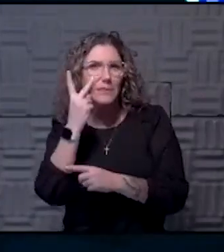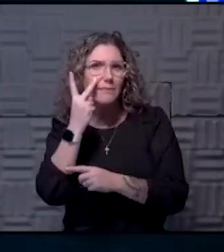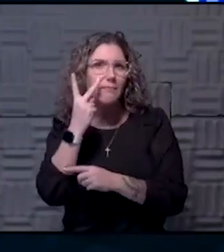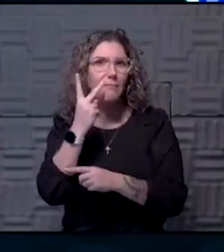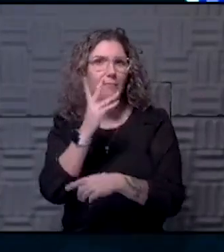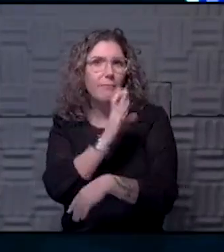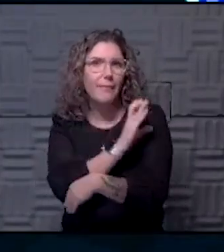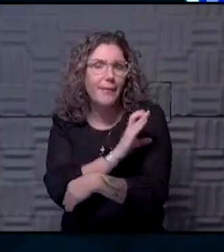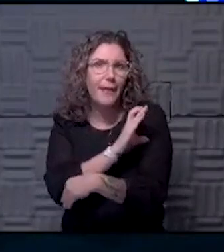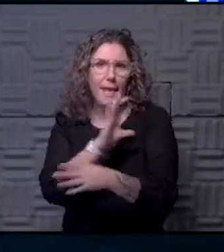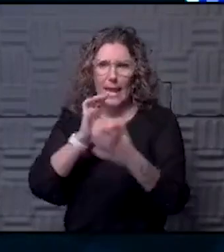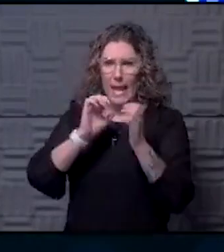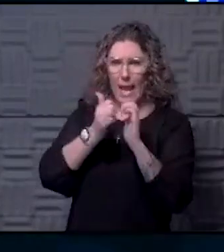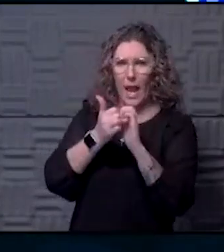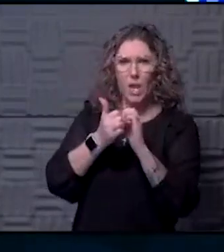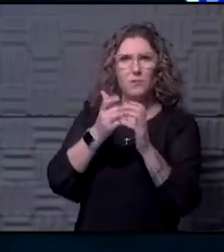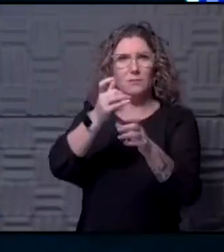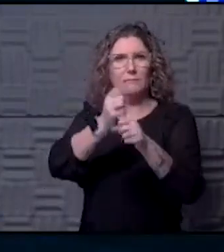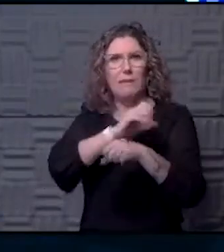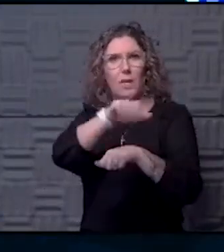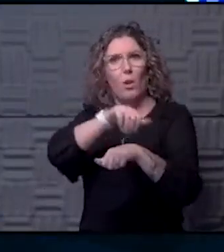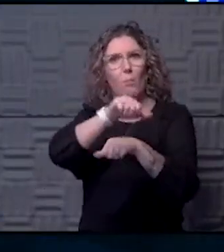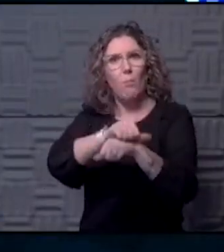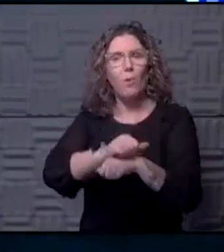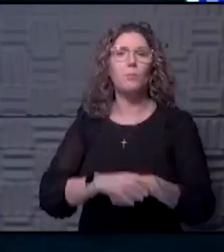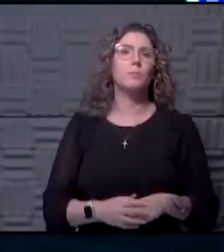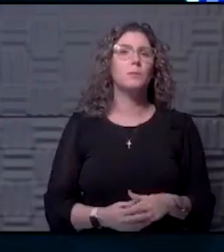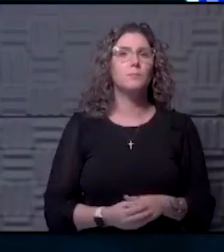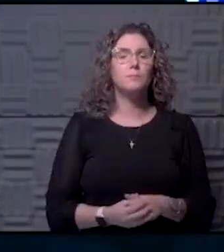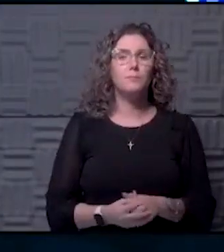clinic make their way towards getting themselves an appointment?